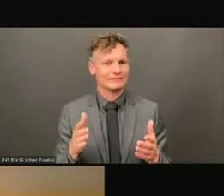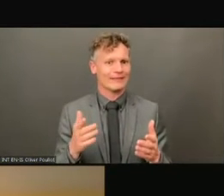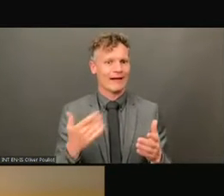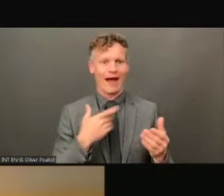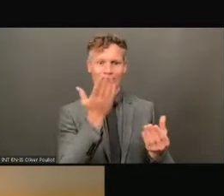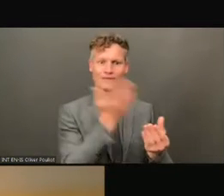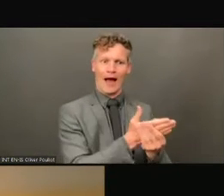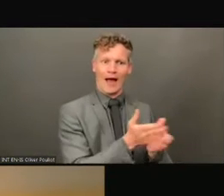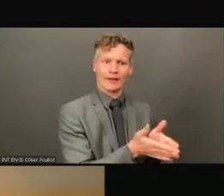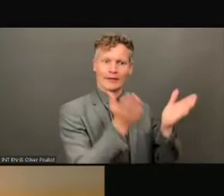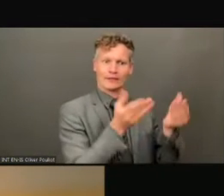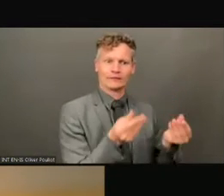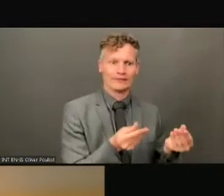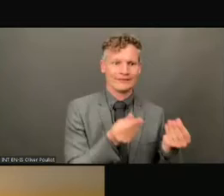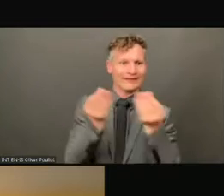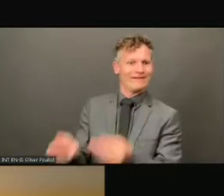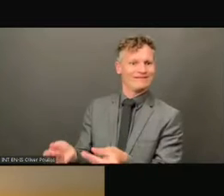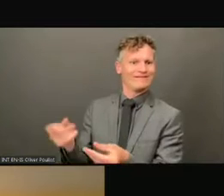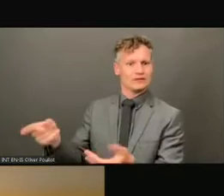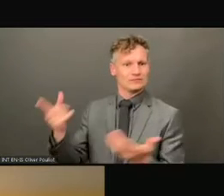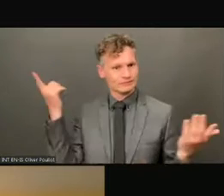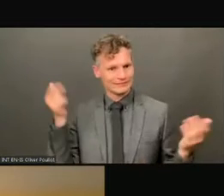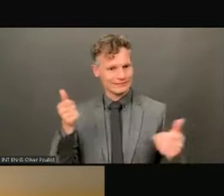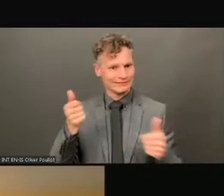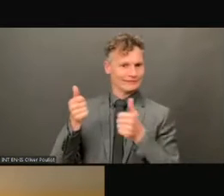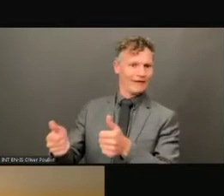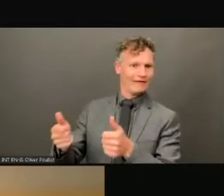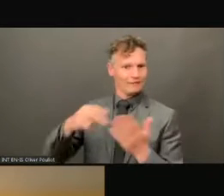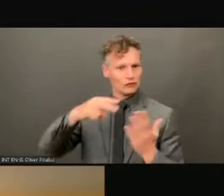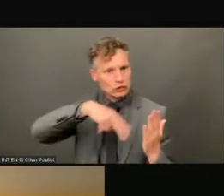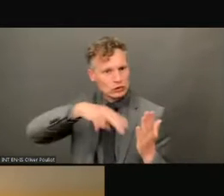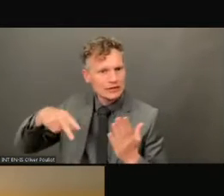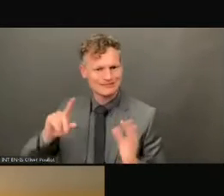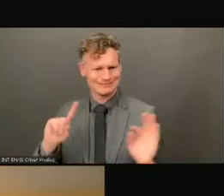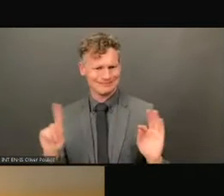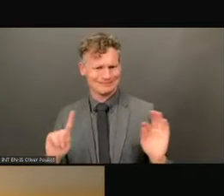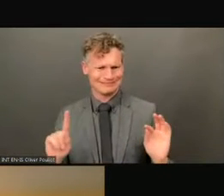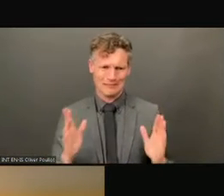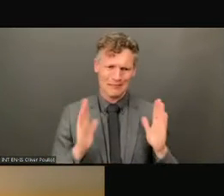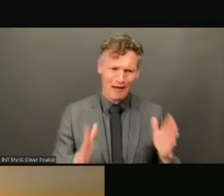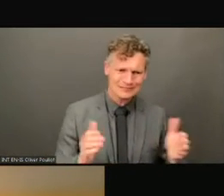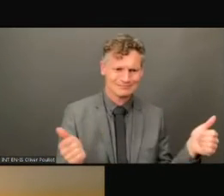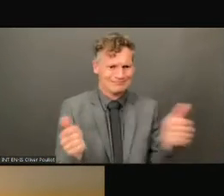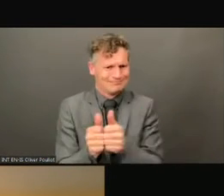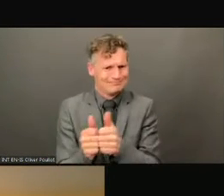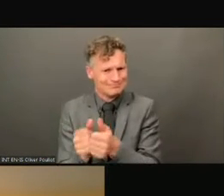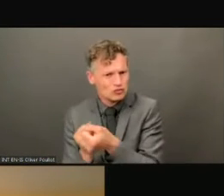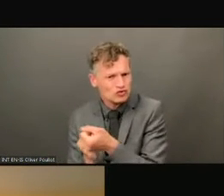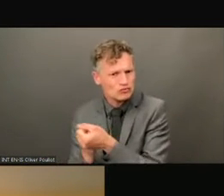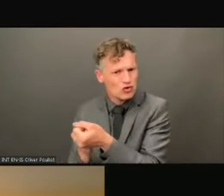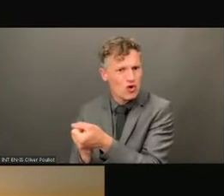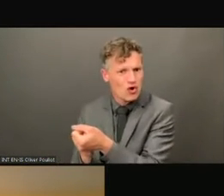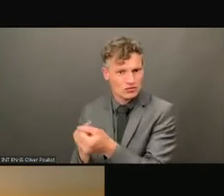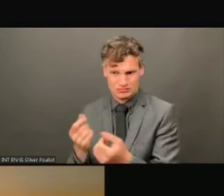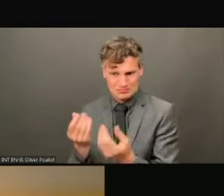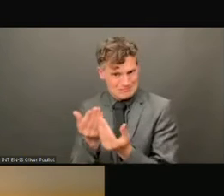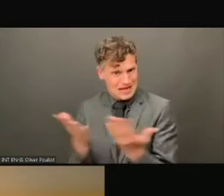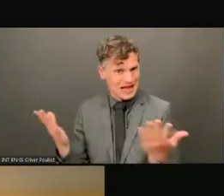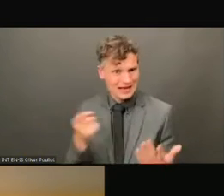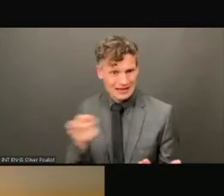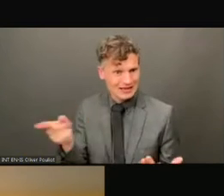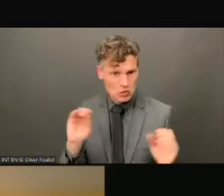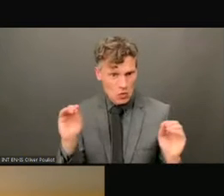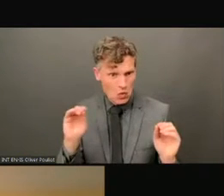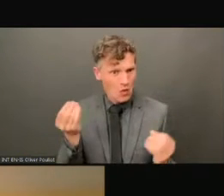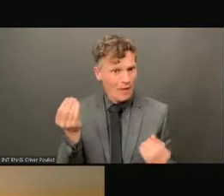necessary legal support, especially if they do not have enough resources to pay for them. Older persons need